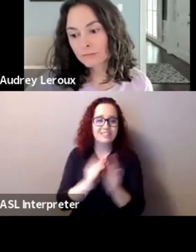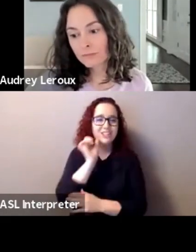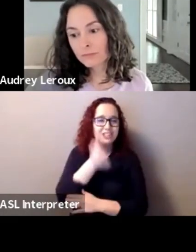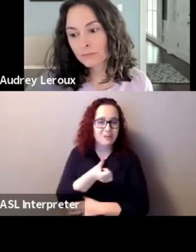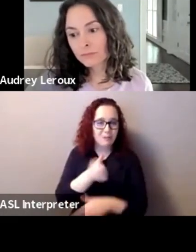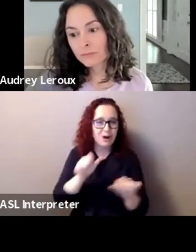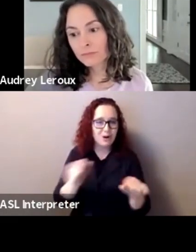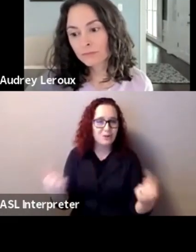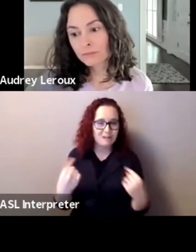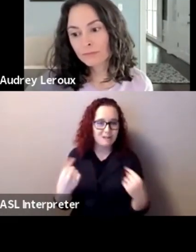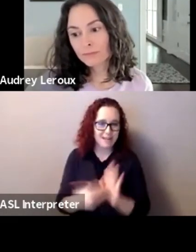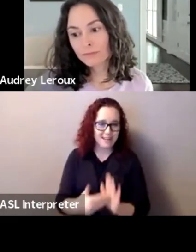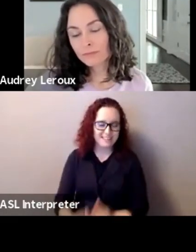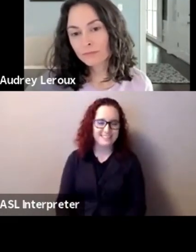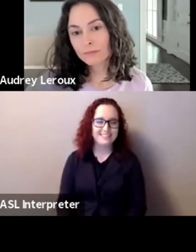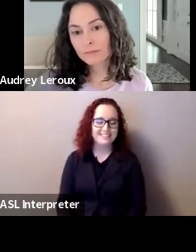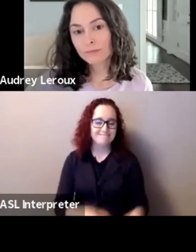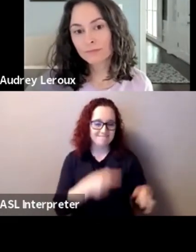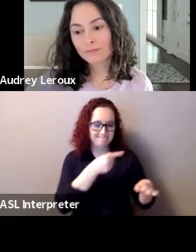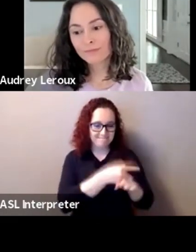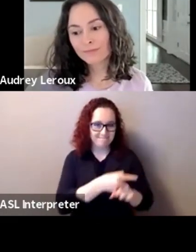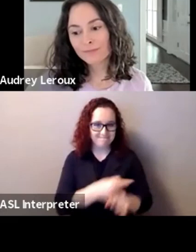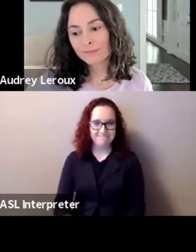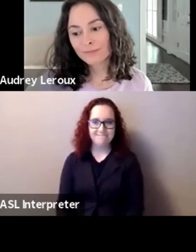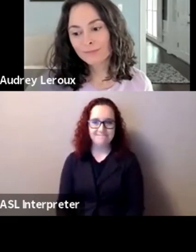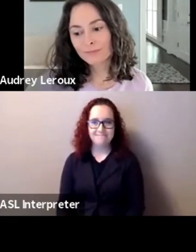tomorrow. That is correct.